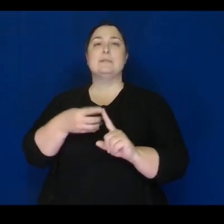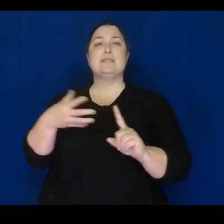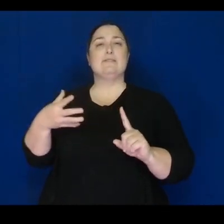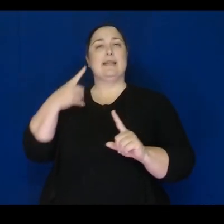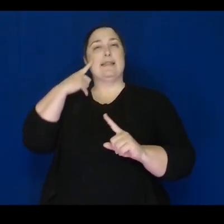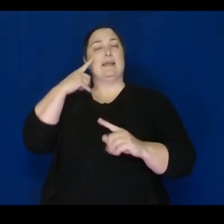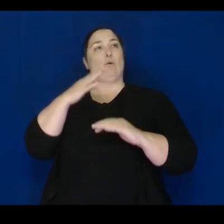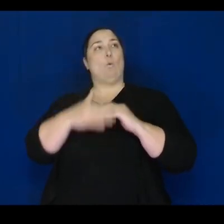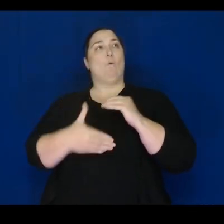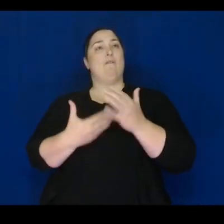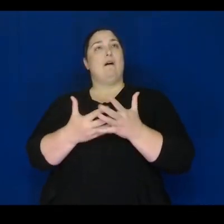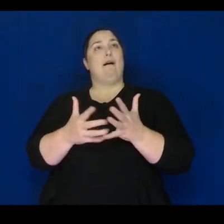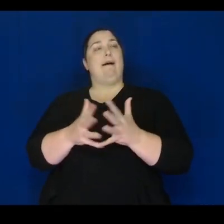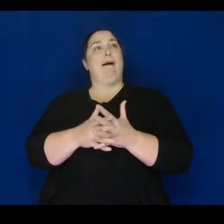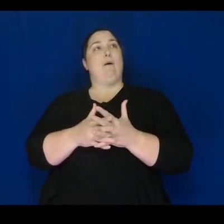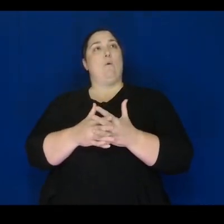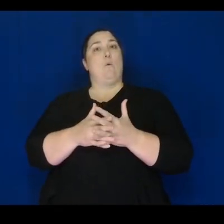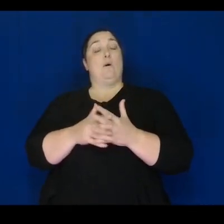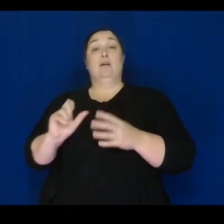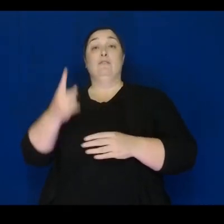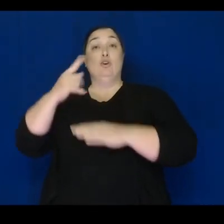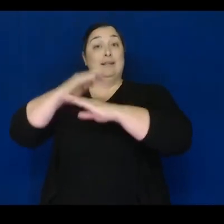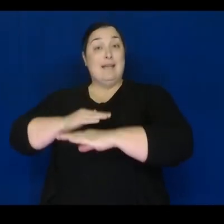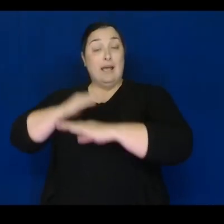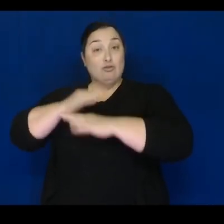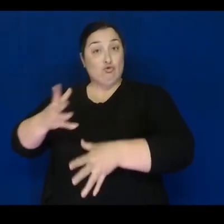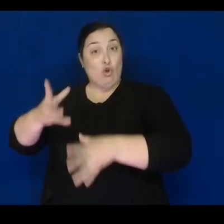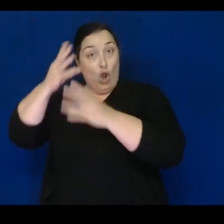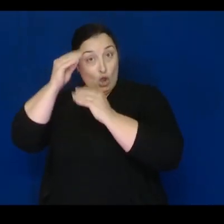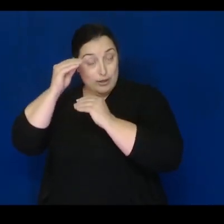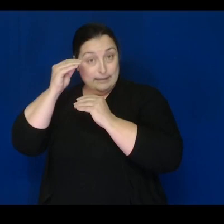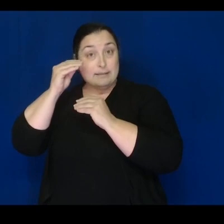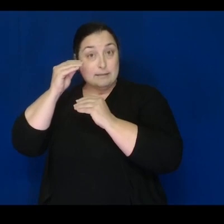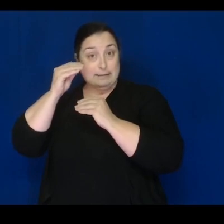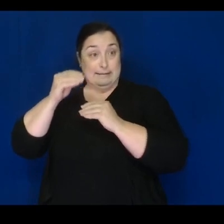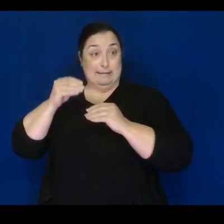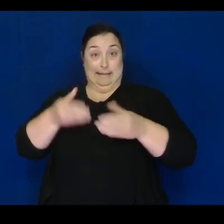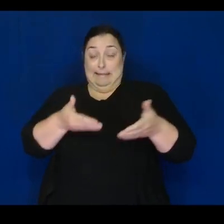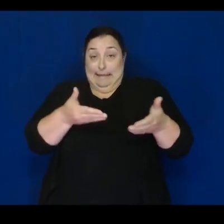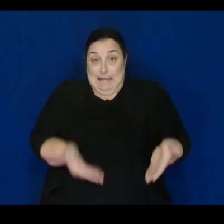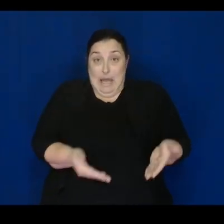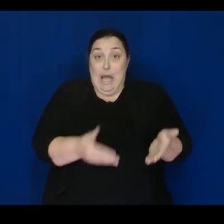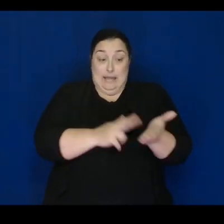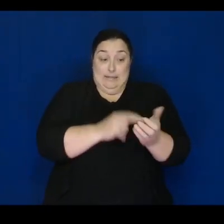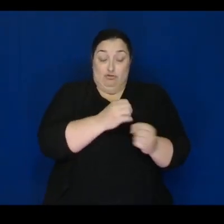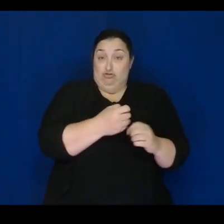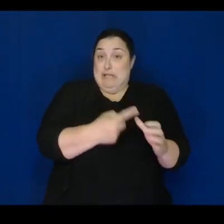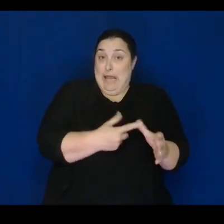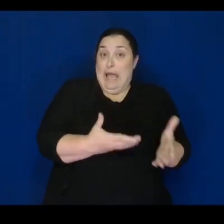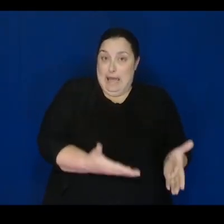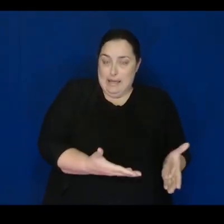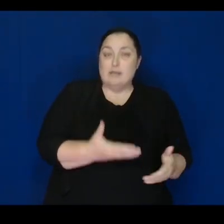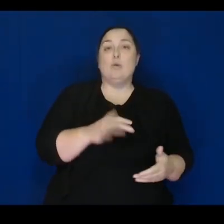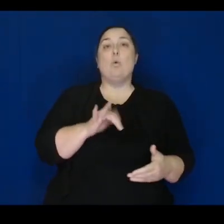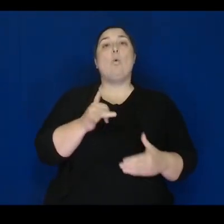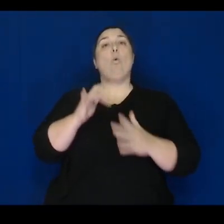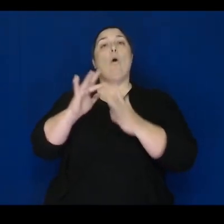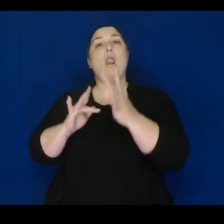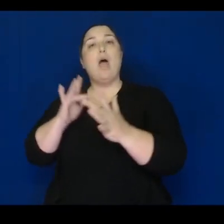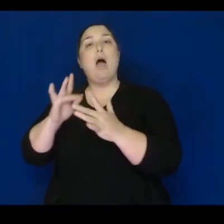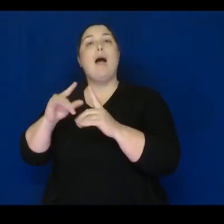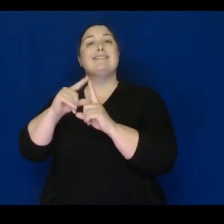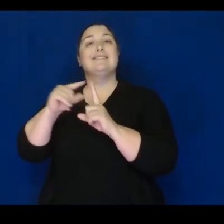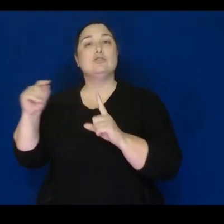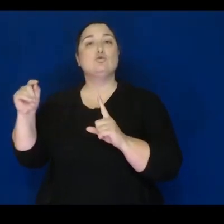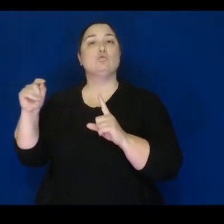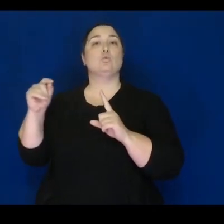about how we approach First Nations learning, whether it's here on site at the gallery or whether we do that online in the digital space